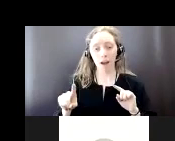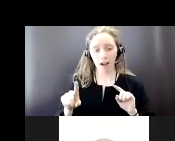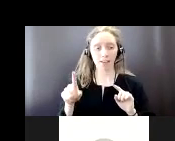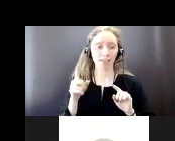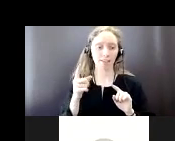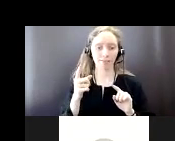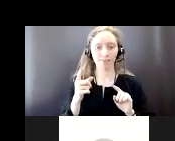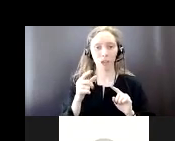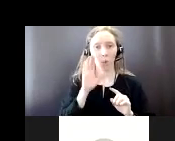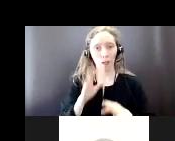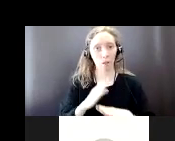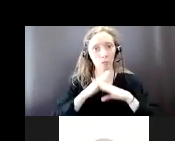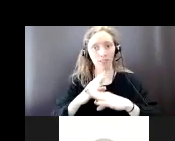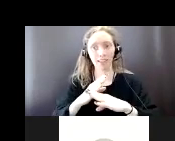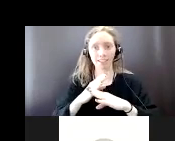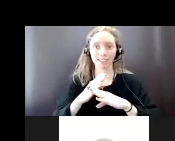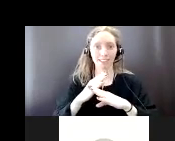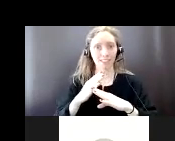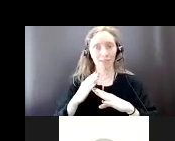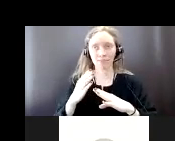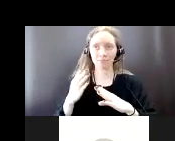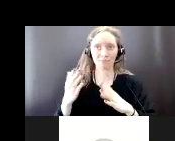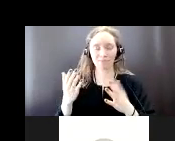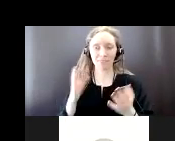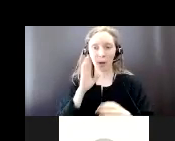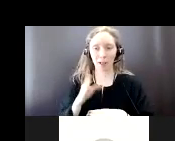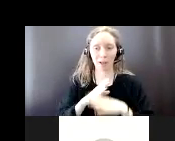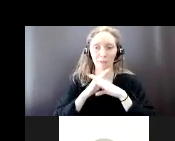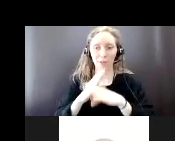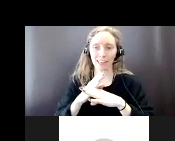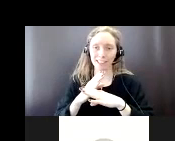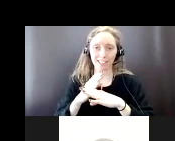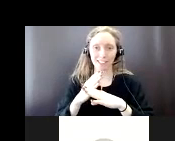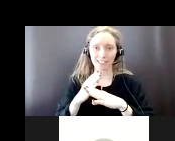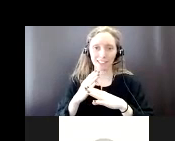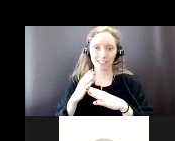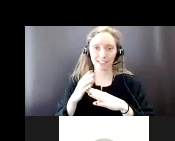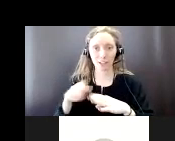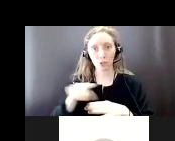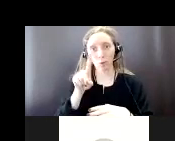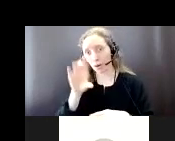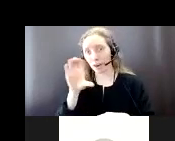these criminals don't care about that list, and they'll call you regardless if you're on there or not.